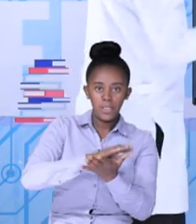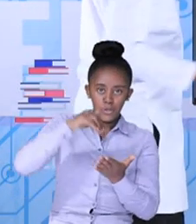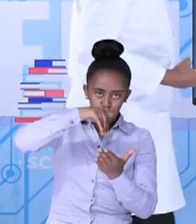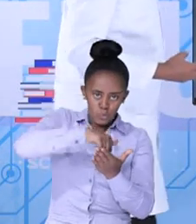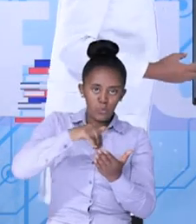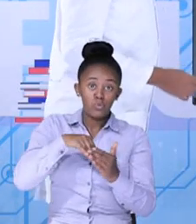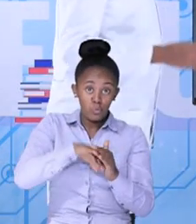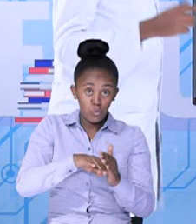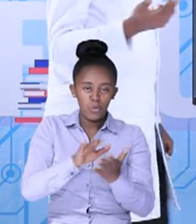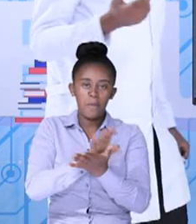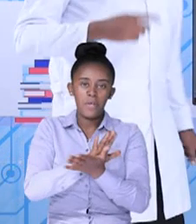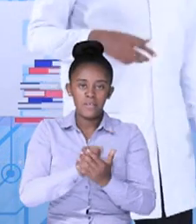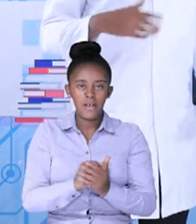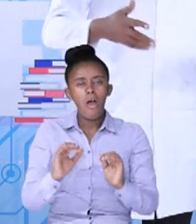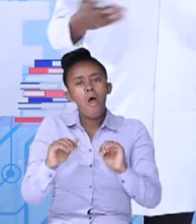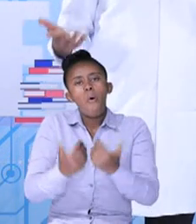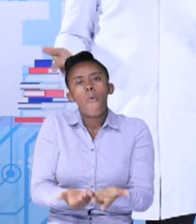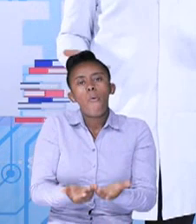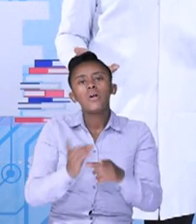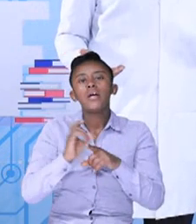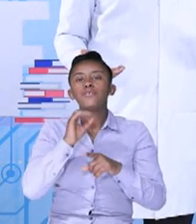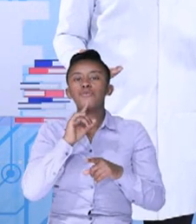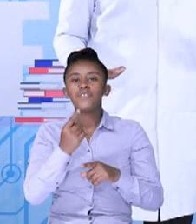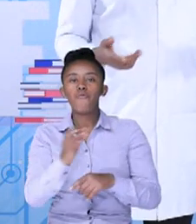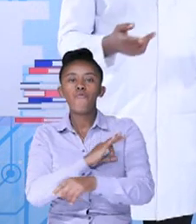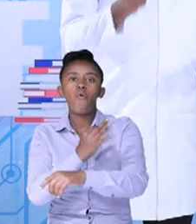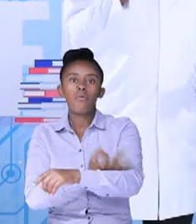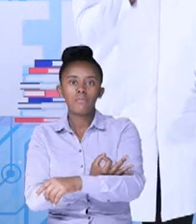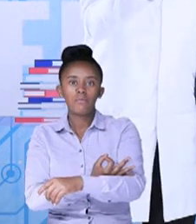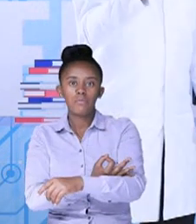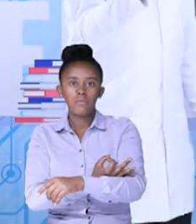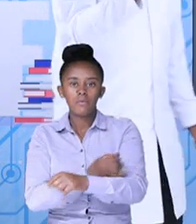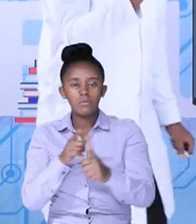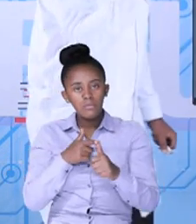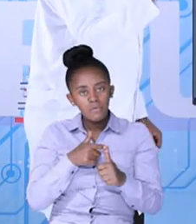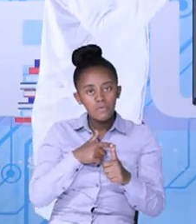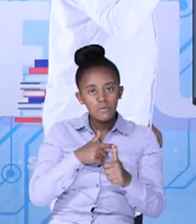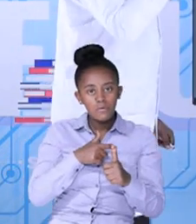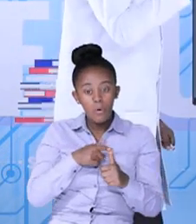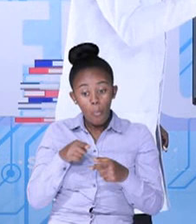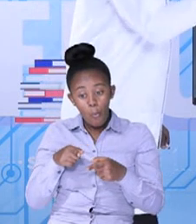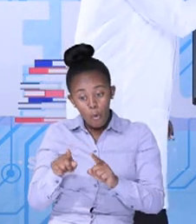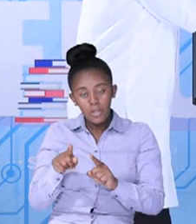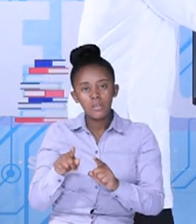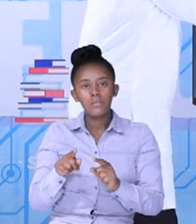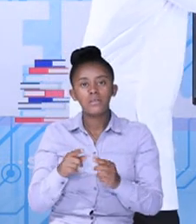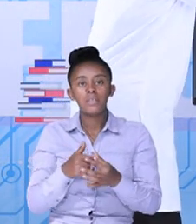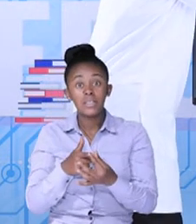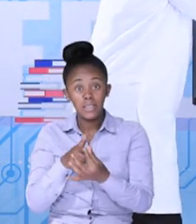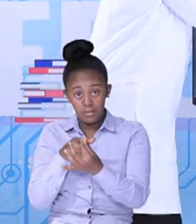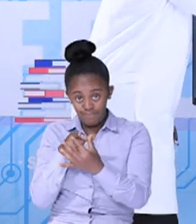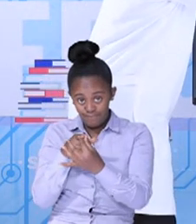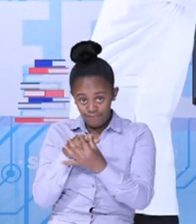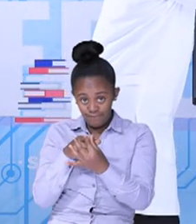the page. Okay, therefore what is the direction of the force? Well, first you have to point your index finger to